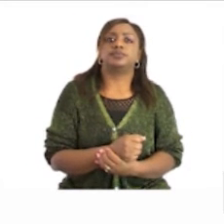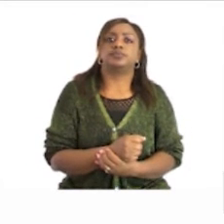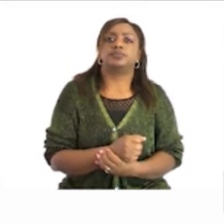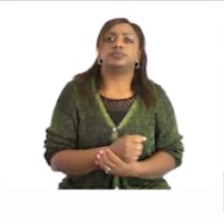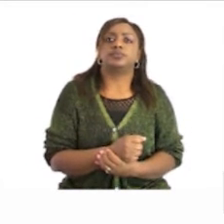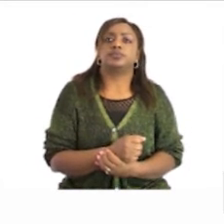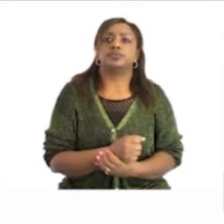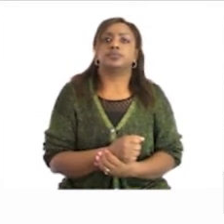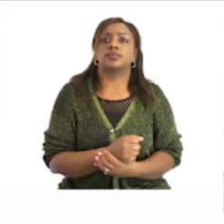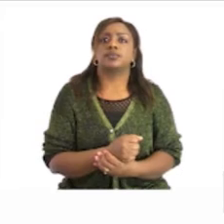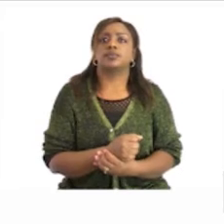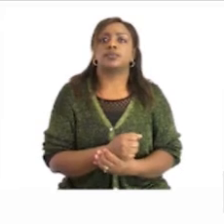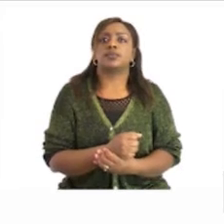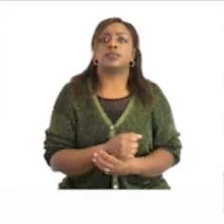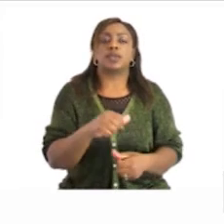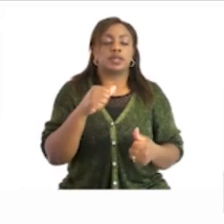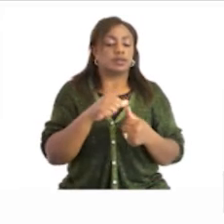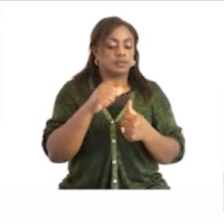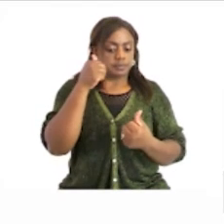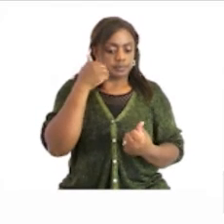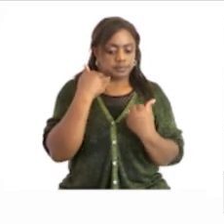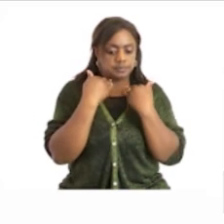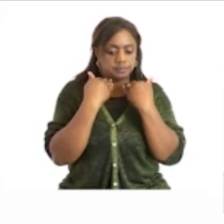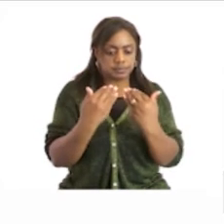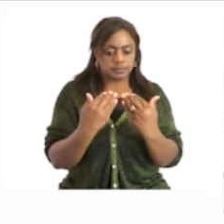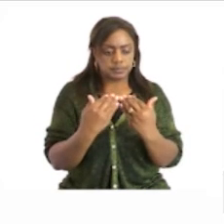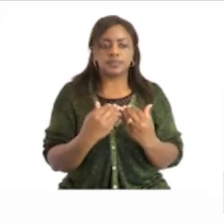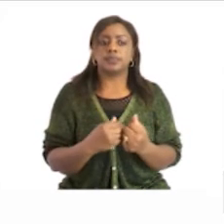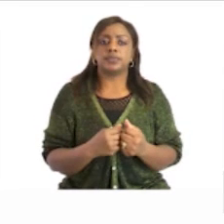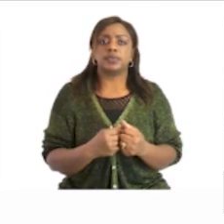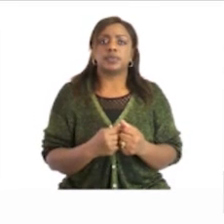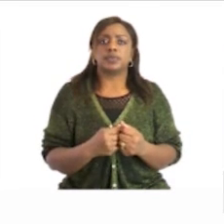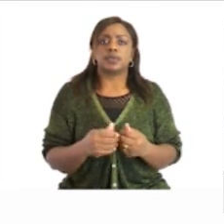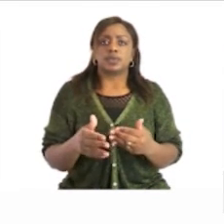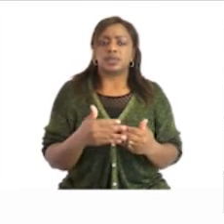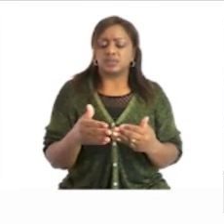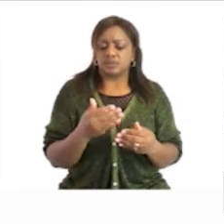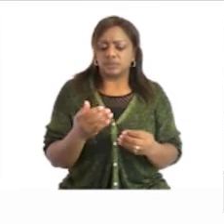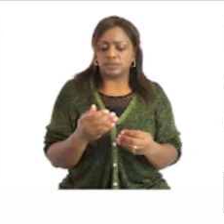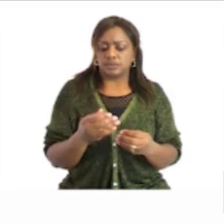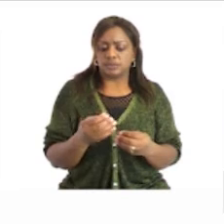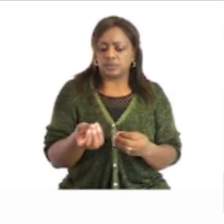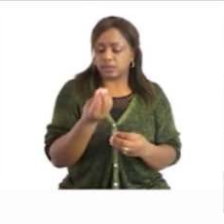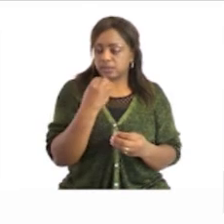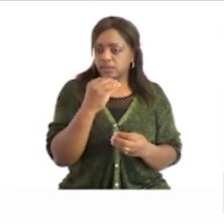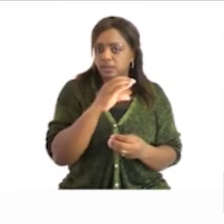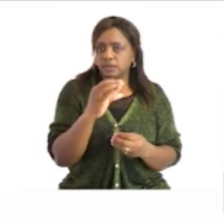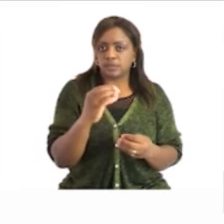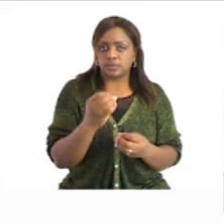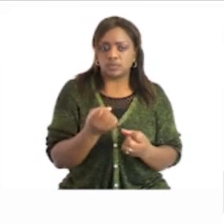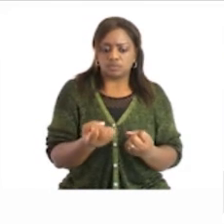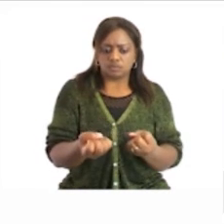And also what is important to remember is that simple carbohydrates give us a fast supply